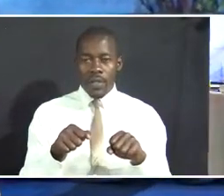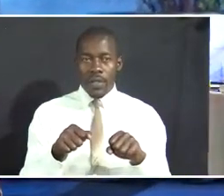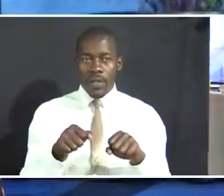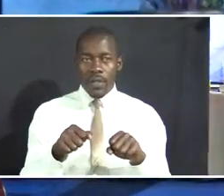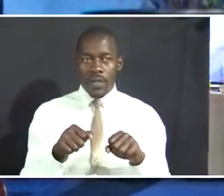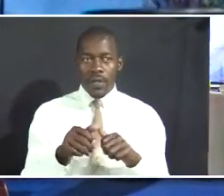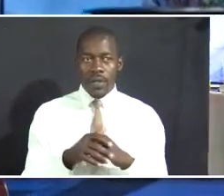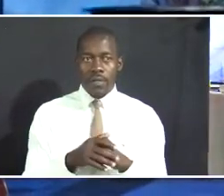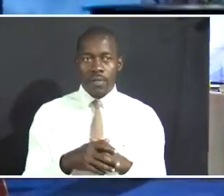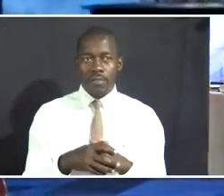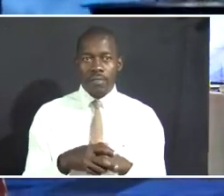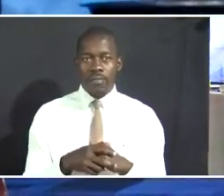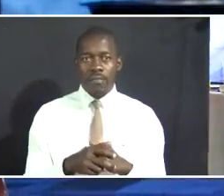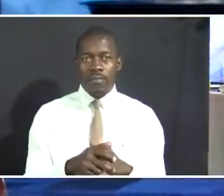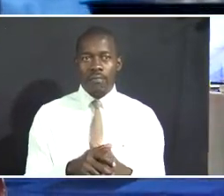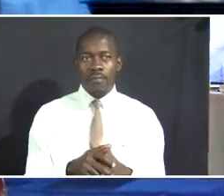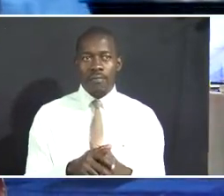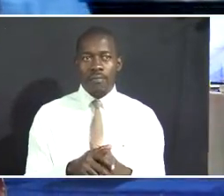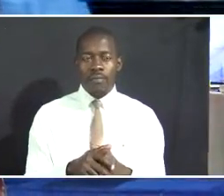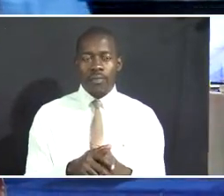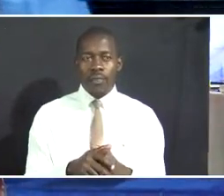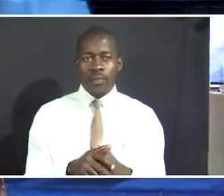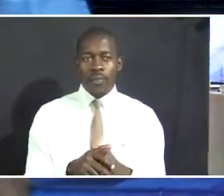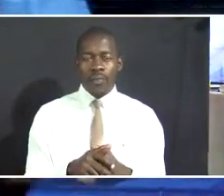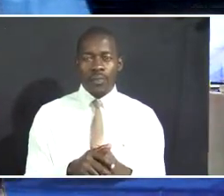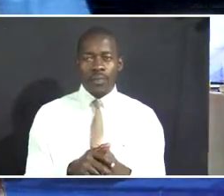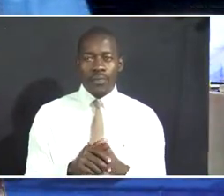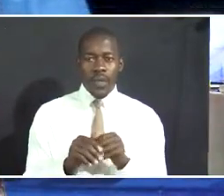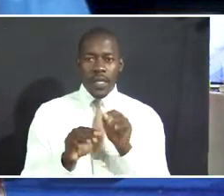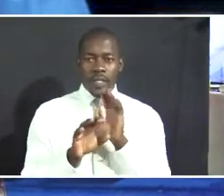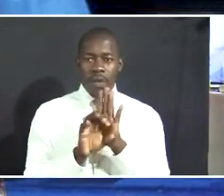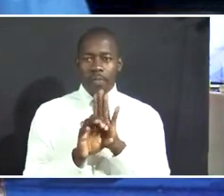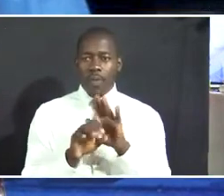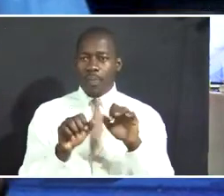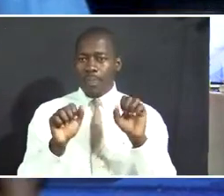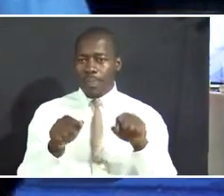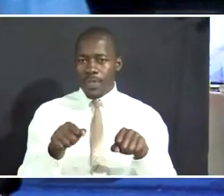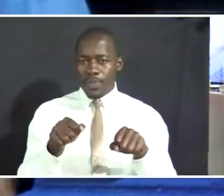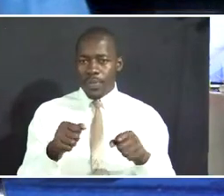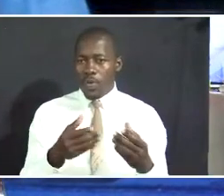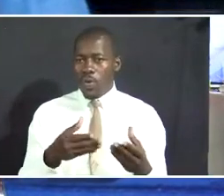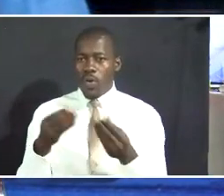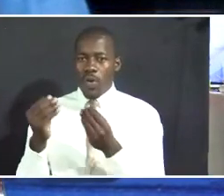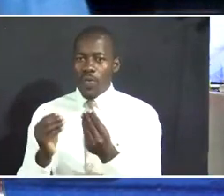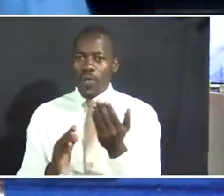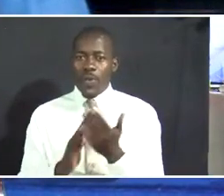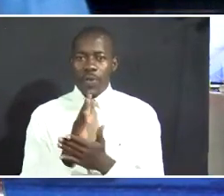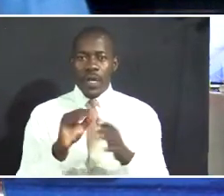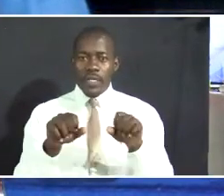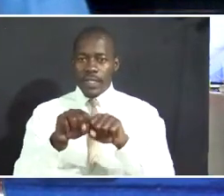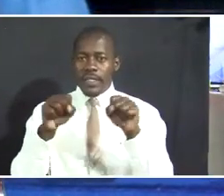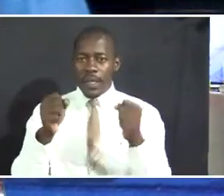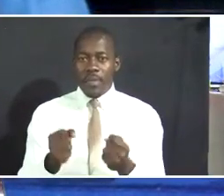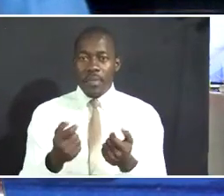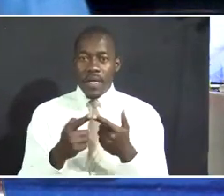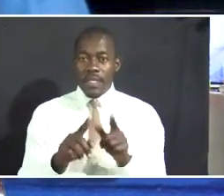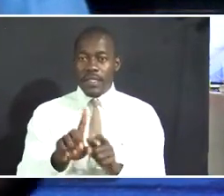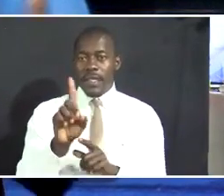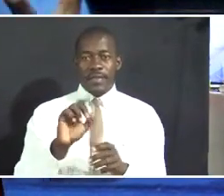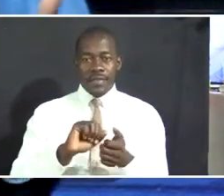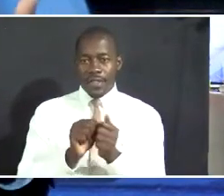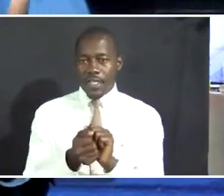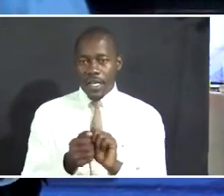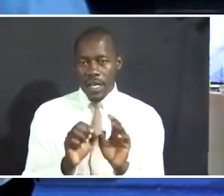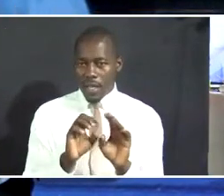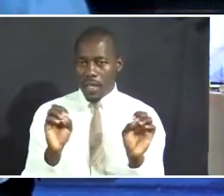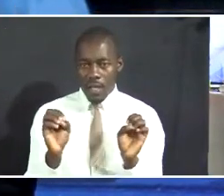be able to learn. So you can go through a system, but the system does not change you. So it